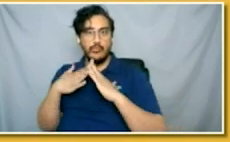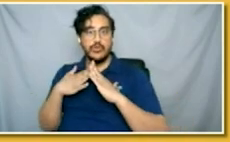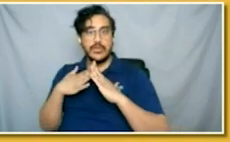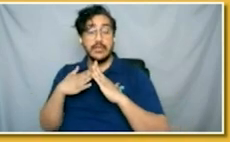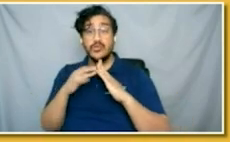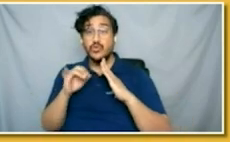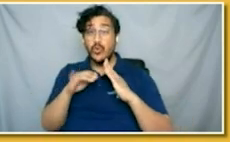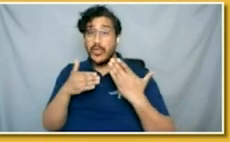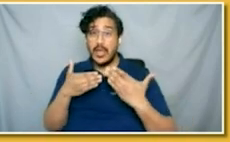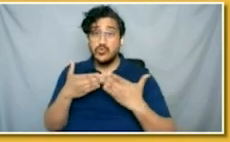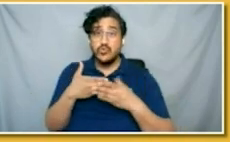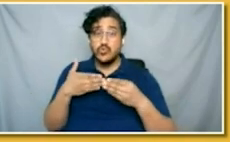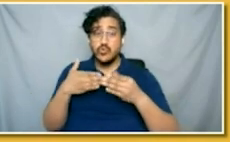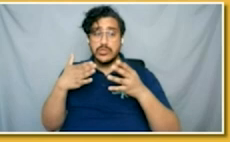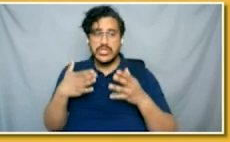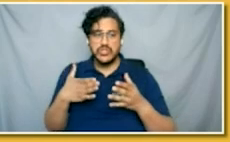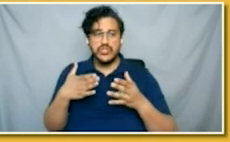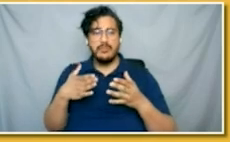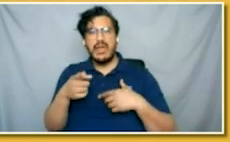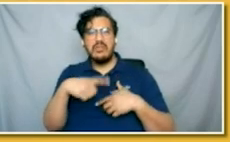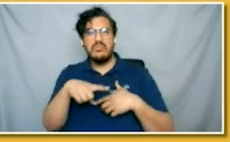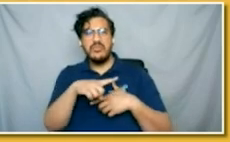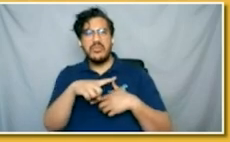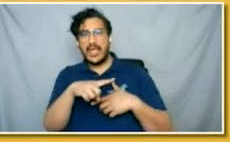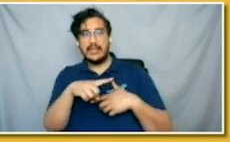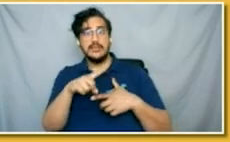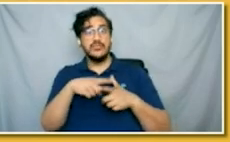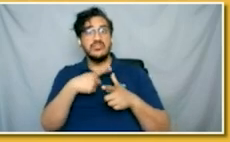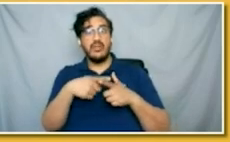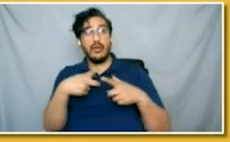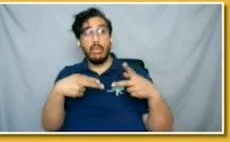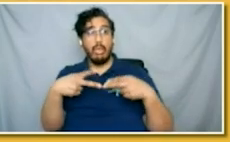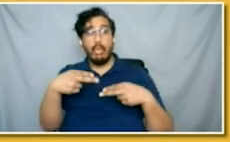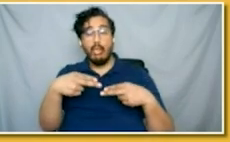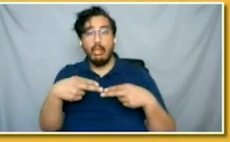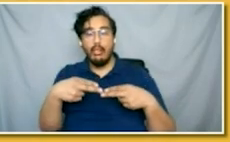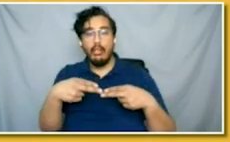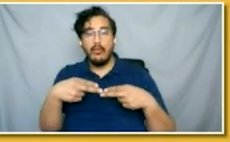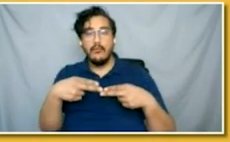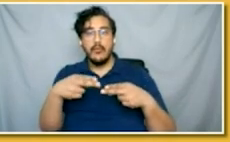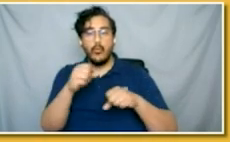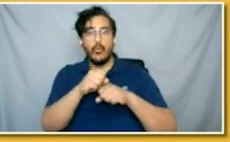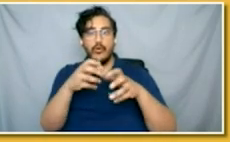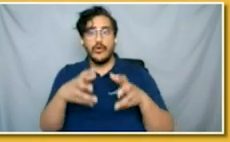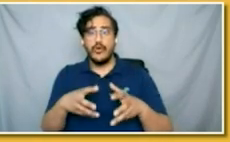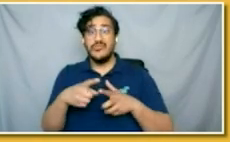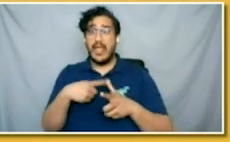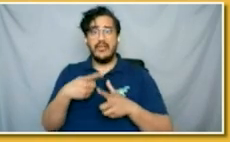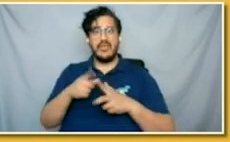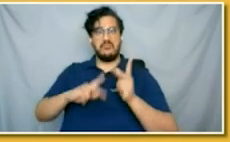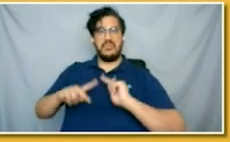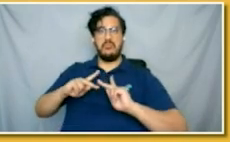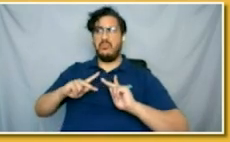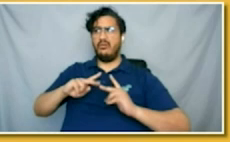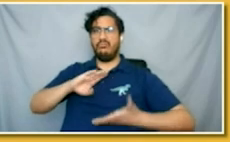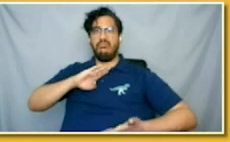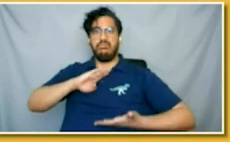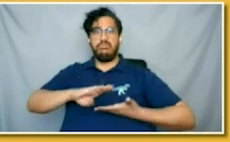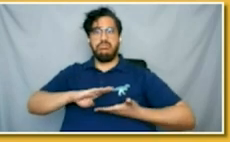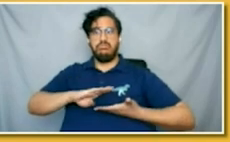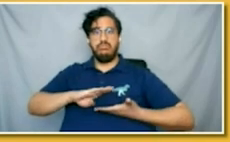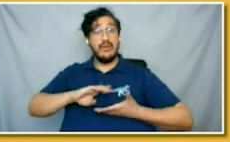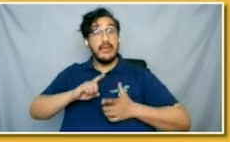postal workers to cut corners, leading to low morale in the workforce, which then resulted in shootings in postal workplaces throughout